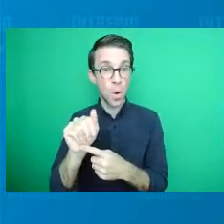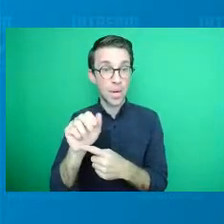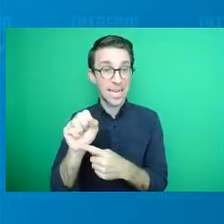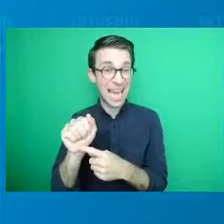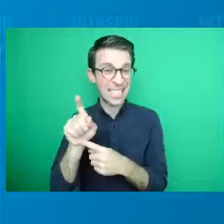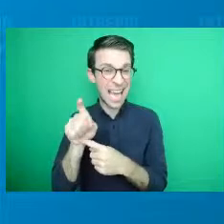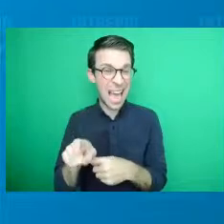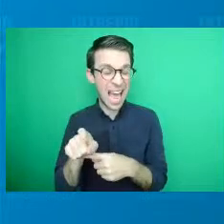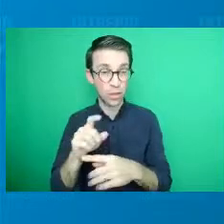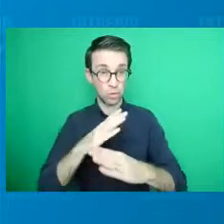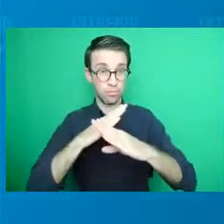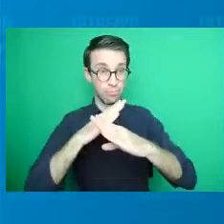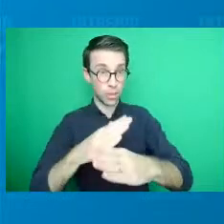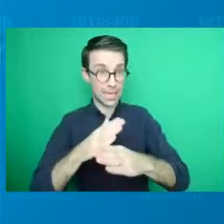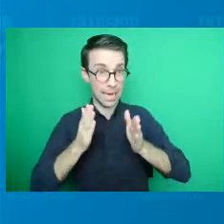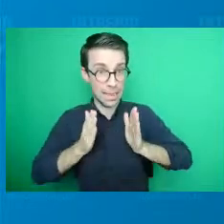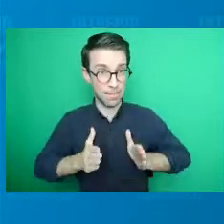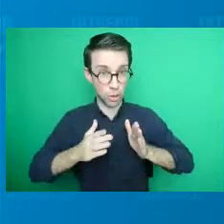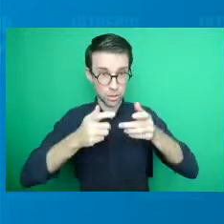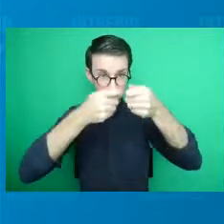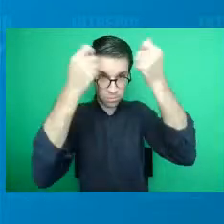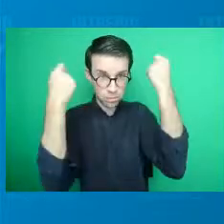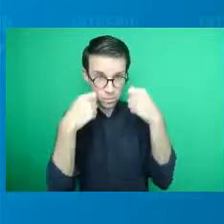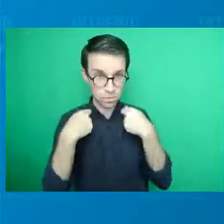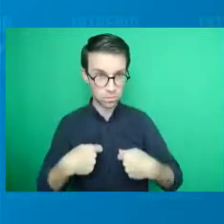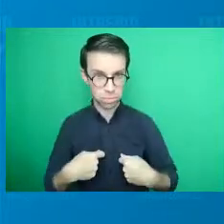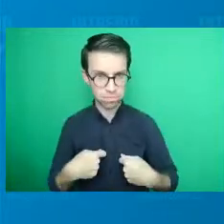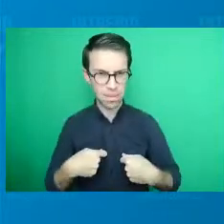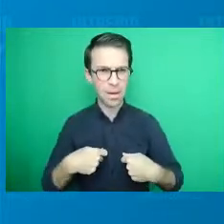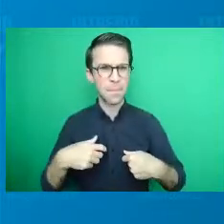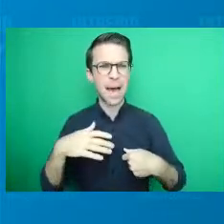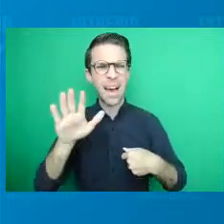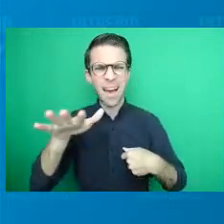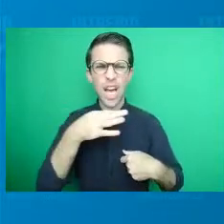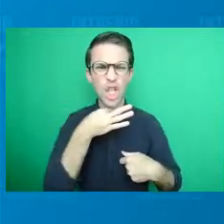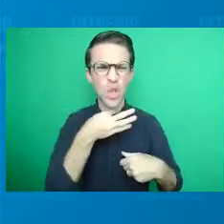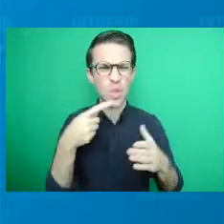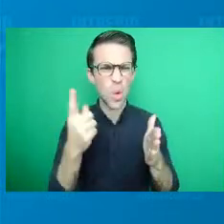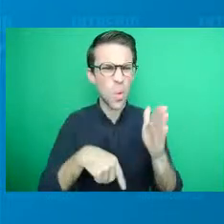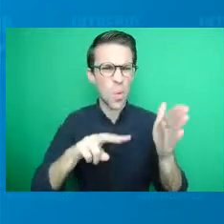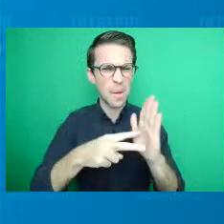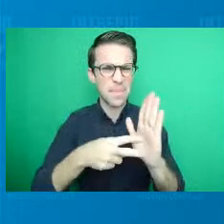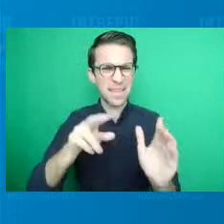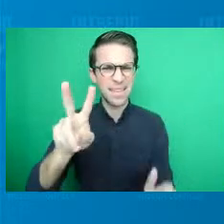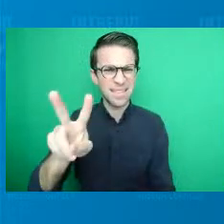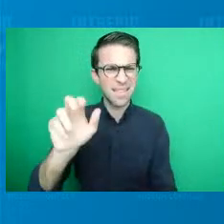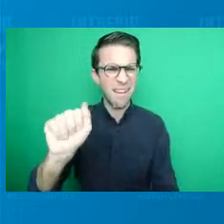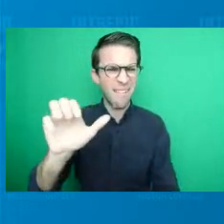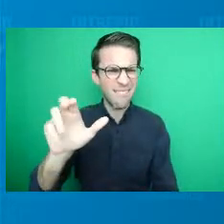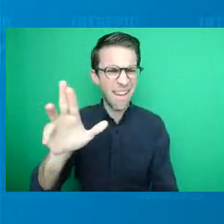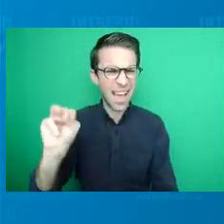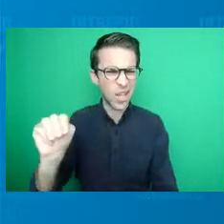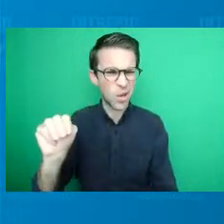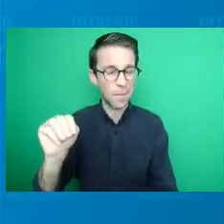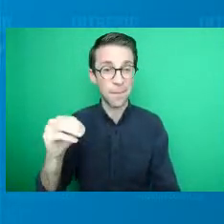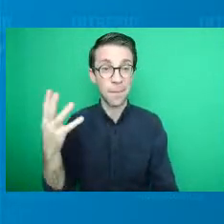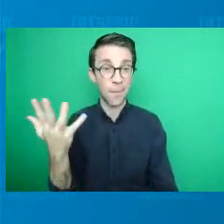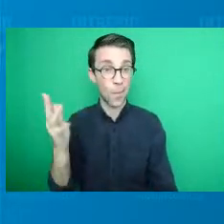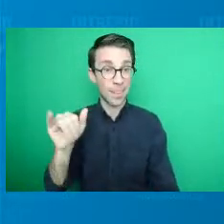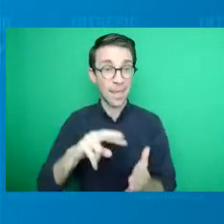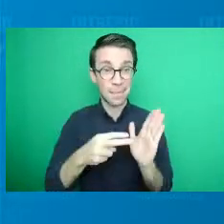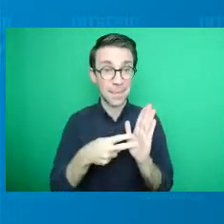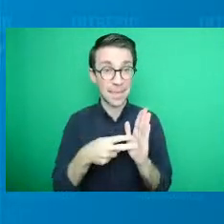from the vacuum of space. But what is a vacuum? Simply, a vacuum is just the absence of